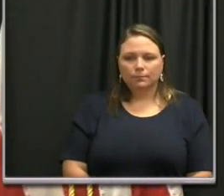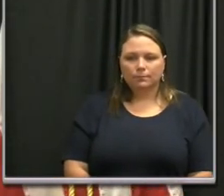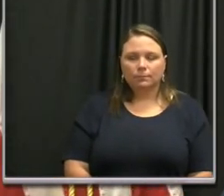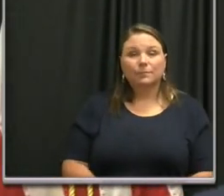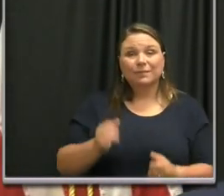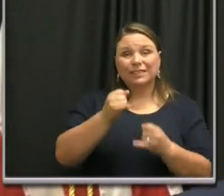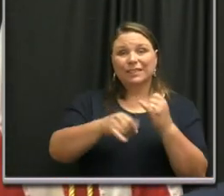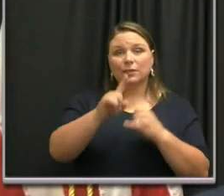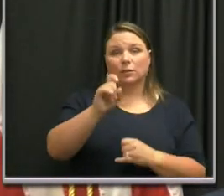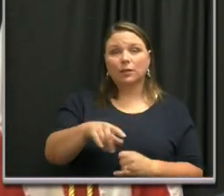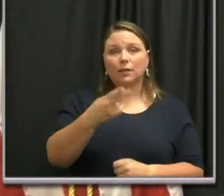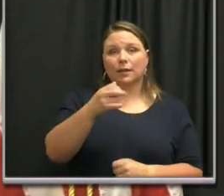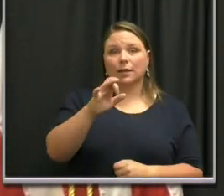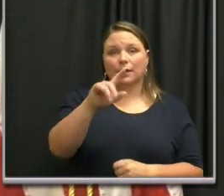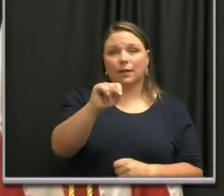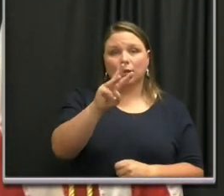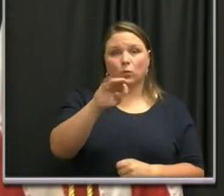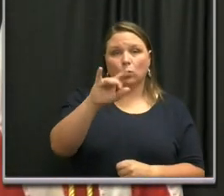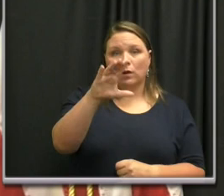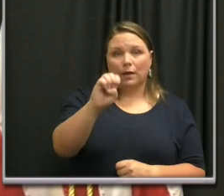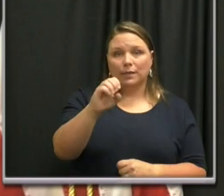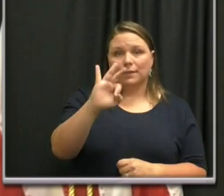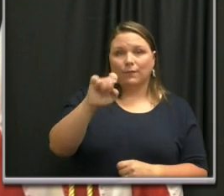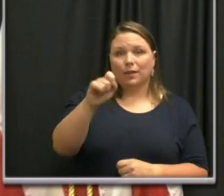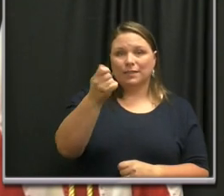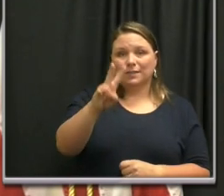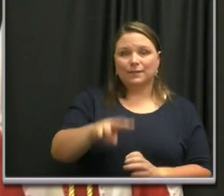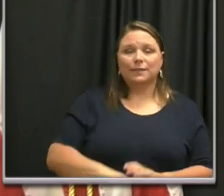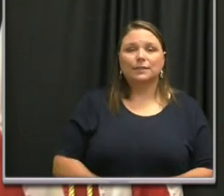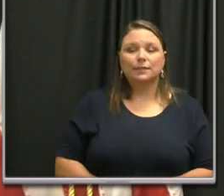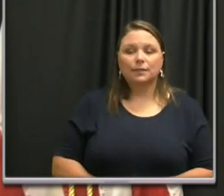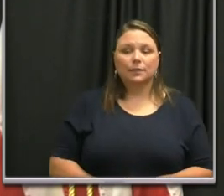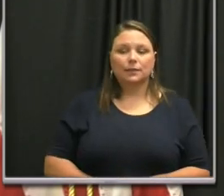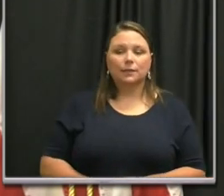Our last question today is from Harriet Wallace at Fox 17. Harriet.